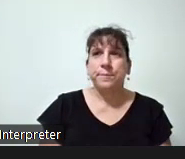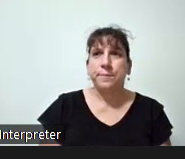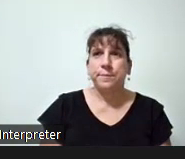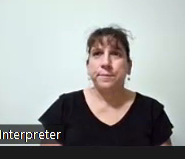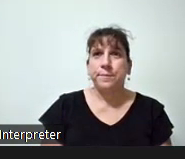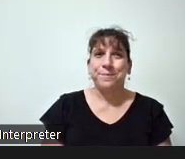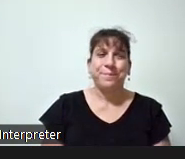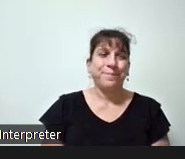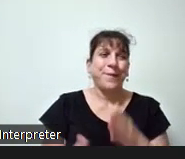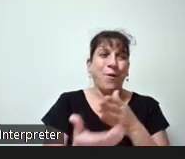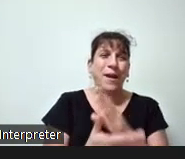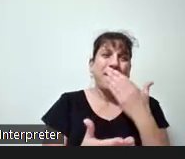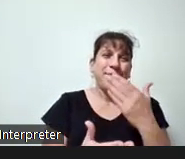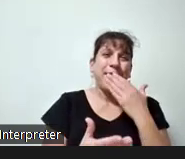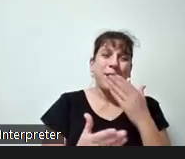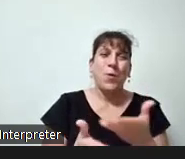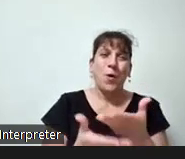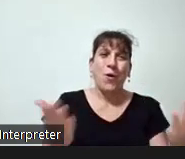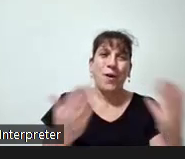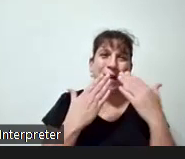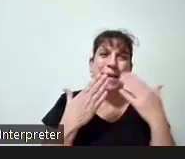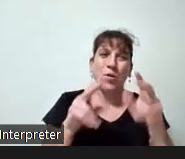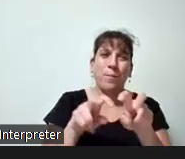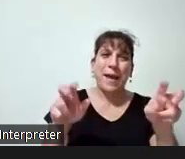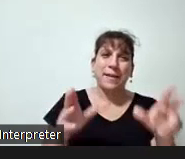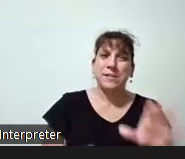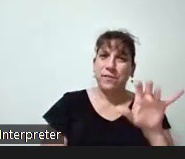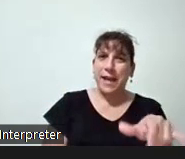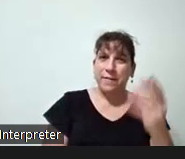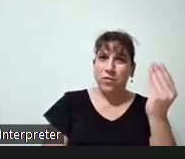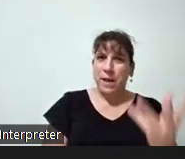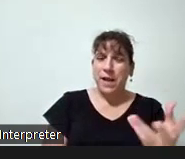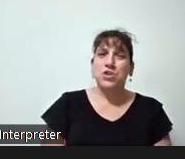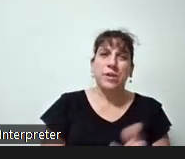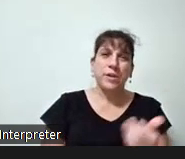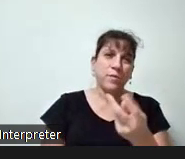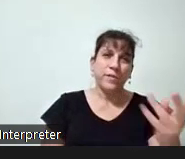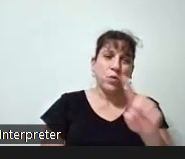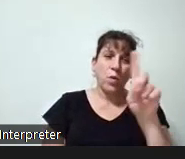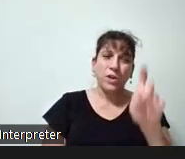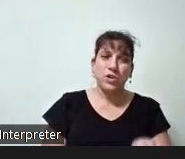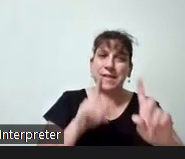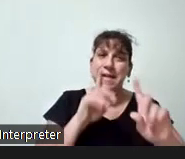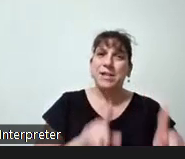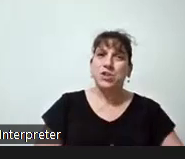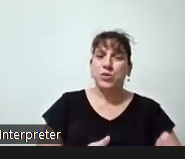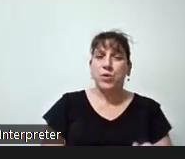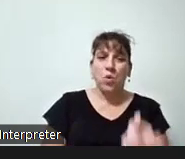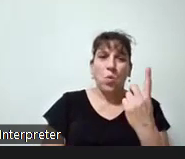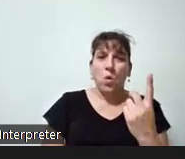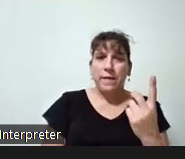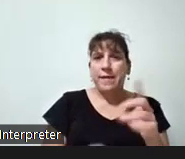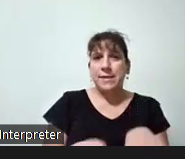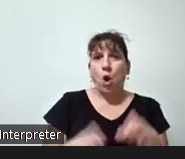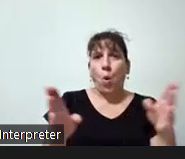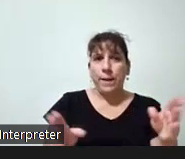All right, thank you guys, and thank you panelists for all the information. There was a couple questions answered. There looks like there's one that is